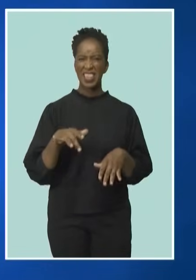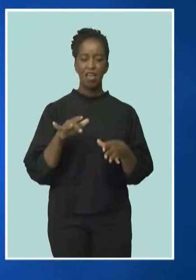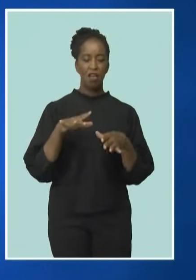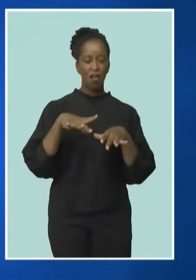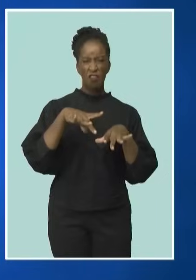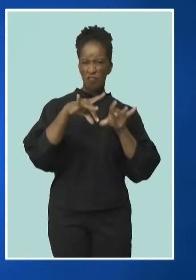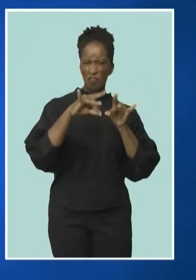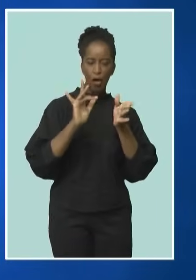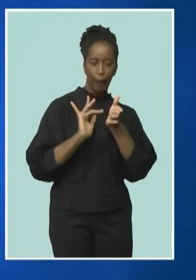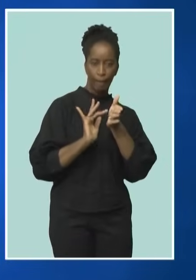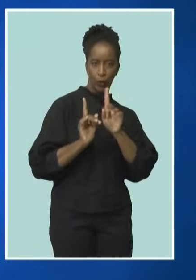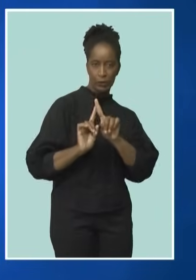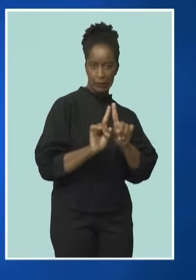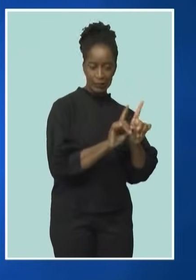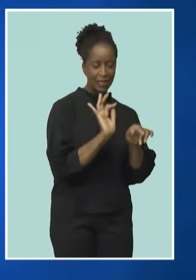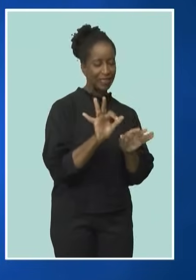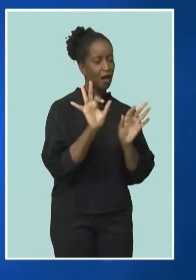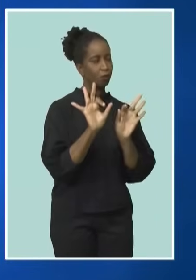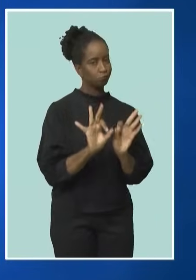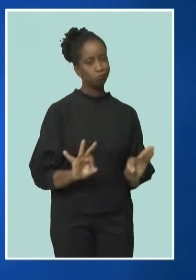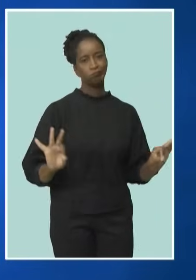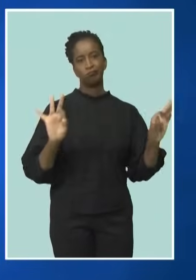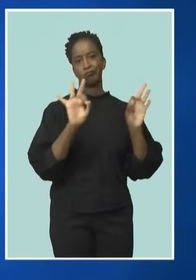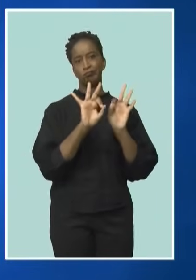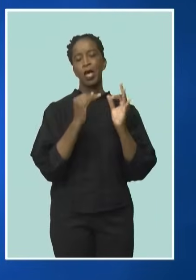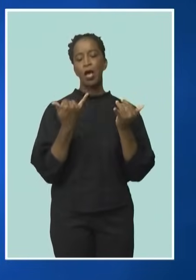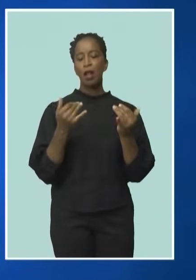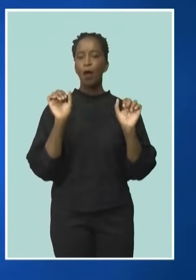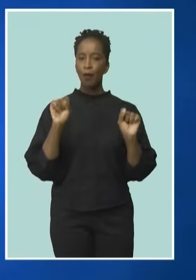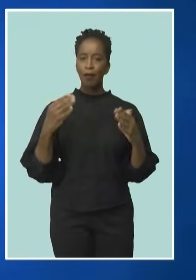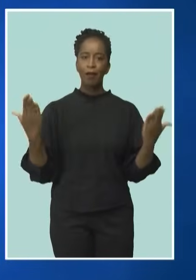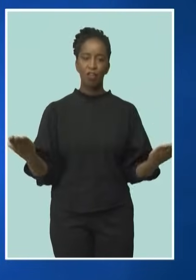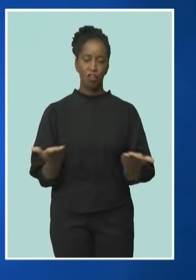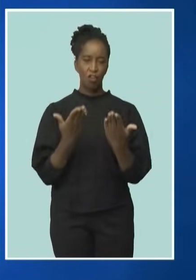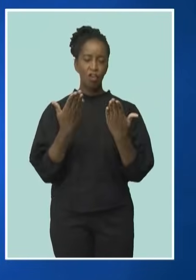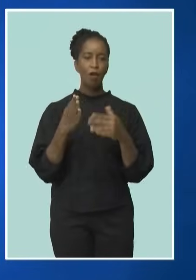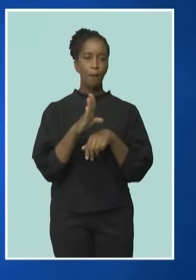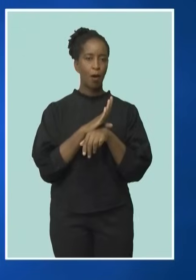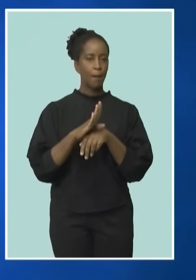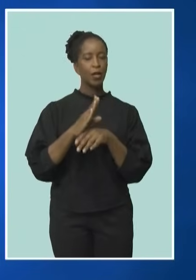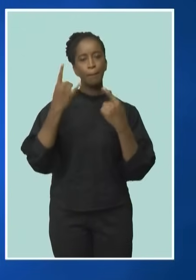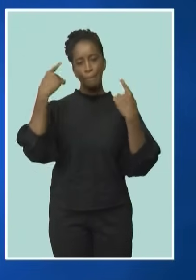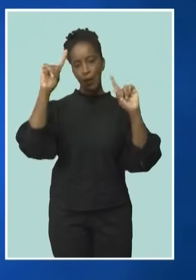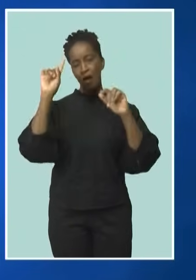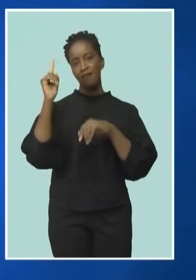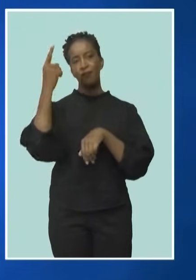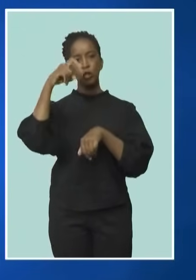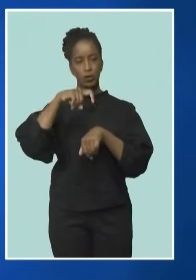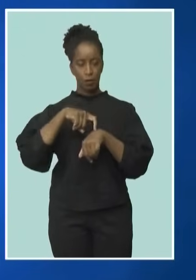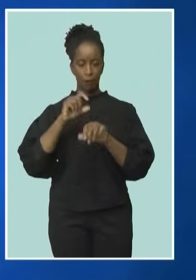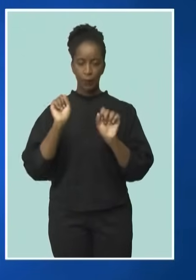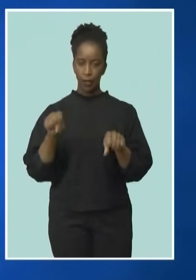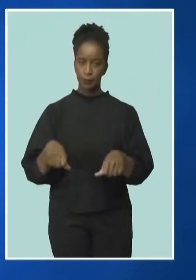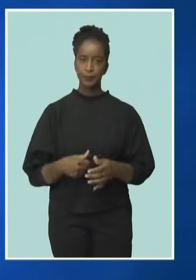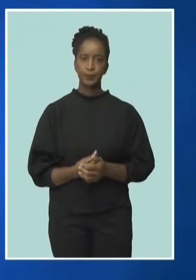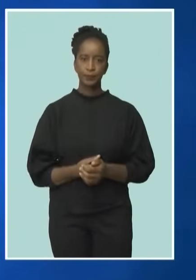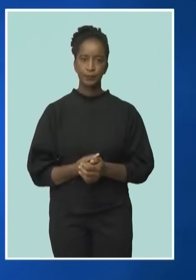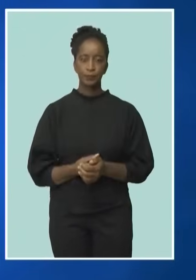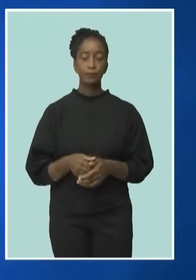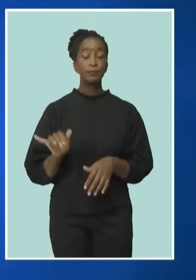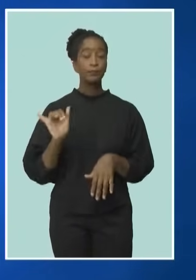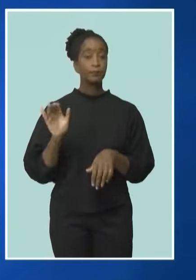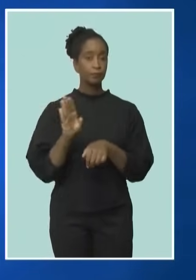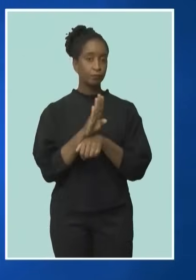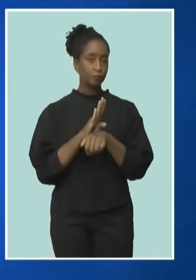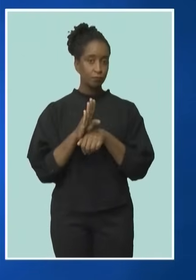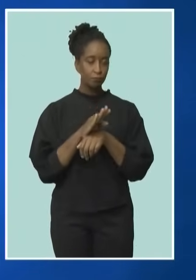tool, and we will now be able to do them for ourselves for the first time in Barbados. And Barbados will receive